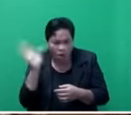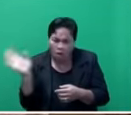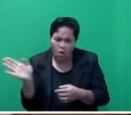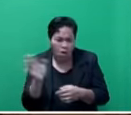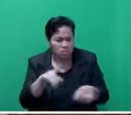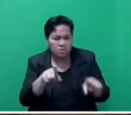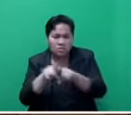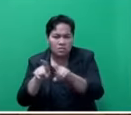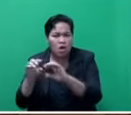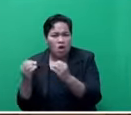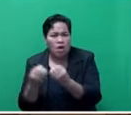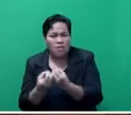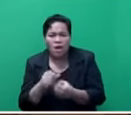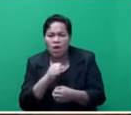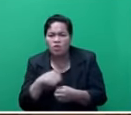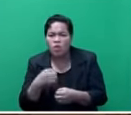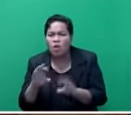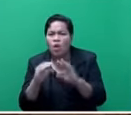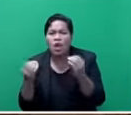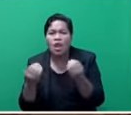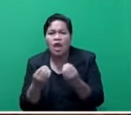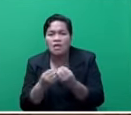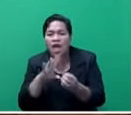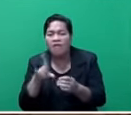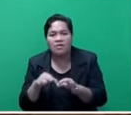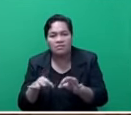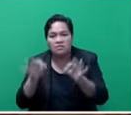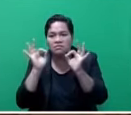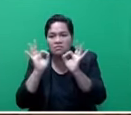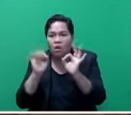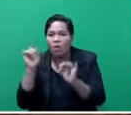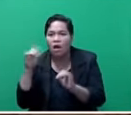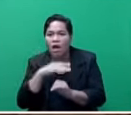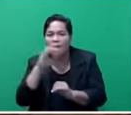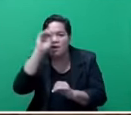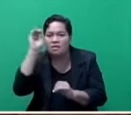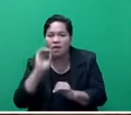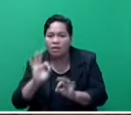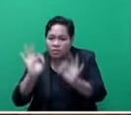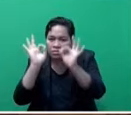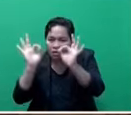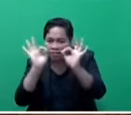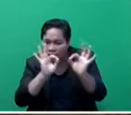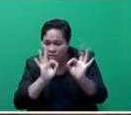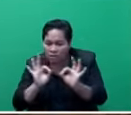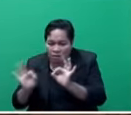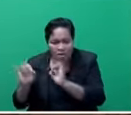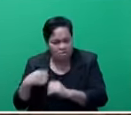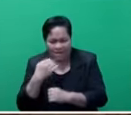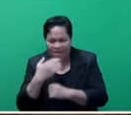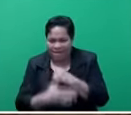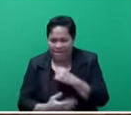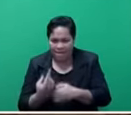organizations, there is no organization in the world where everything is hunky-dory 100% all the time. Never happens. You always